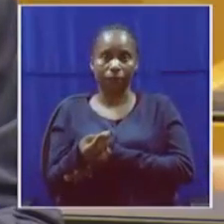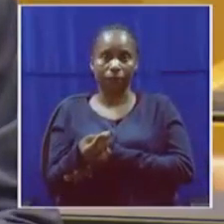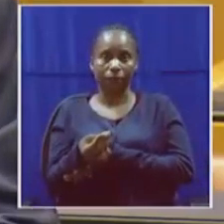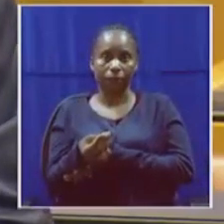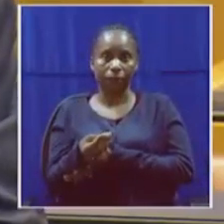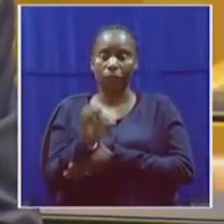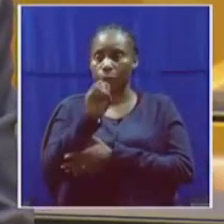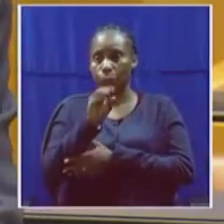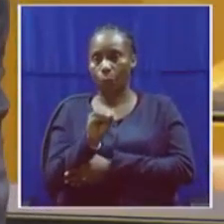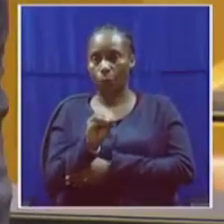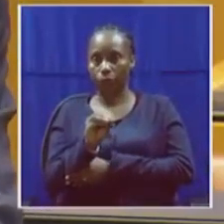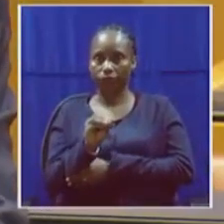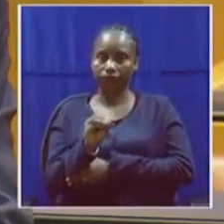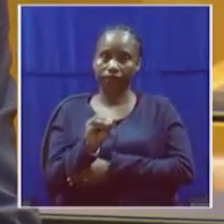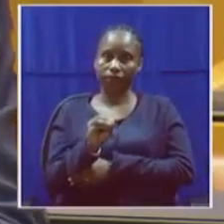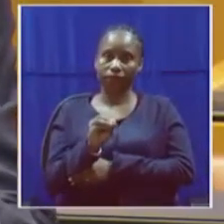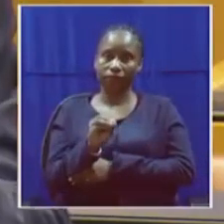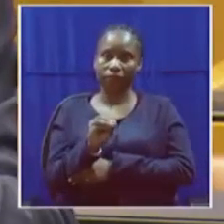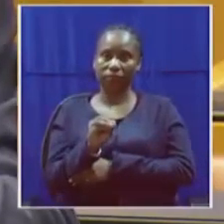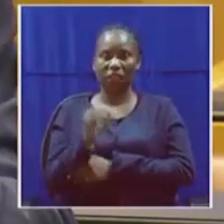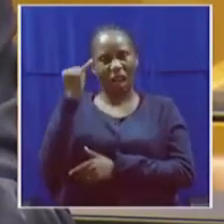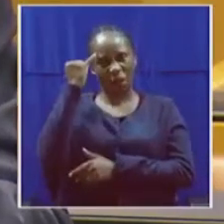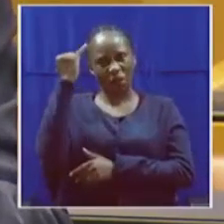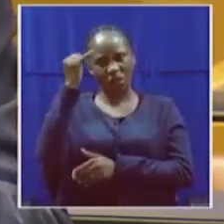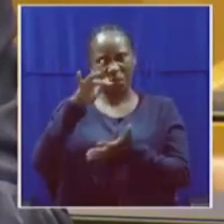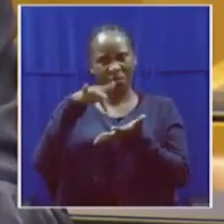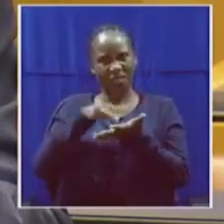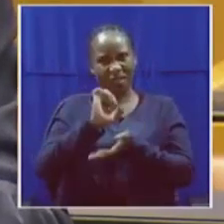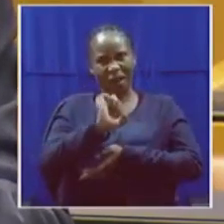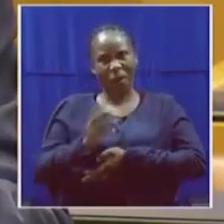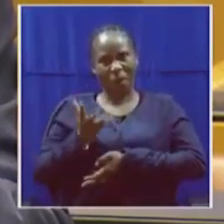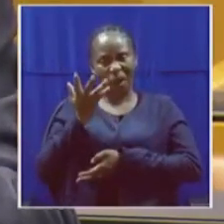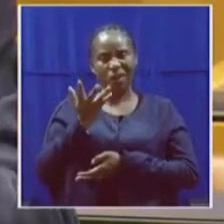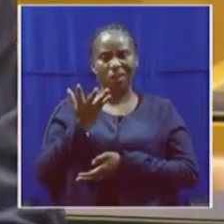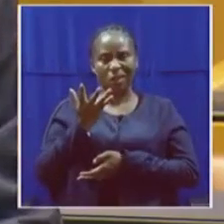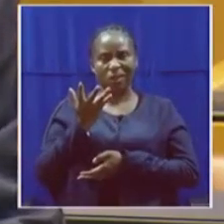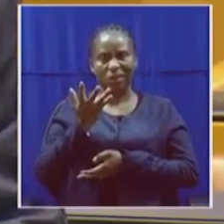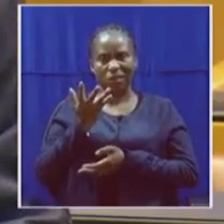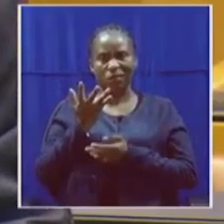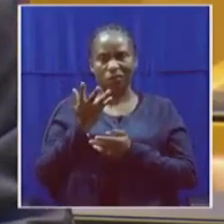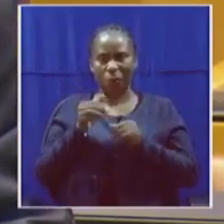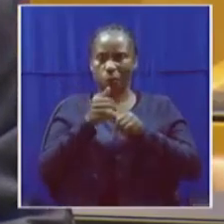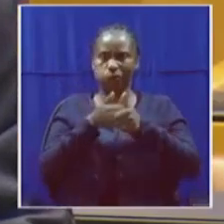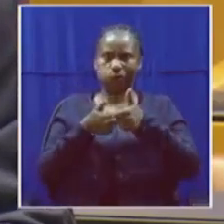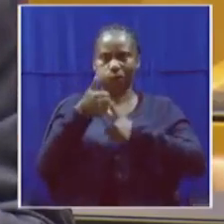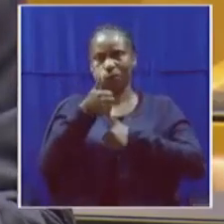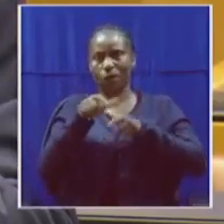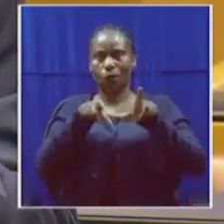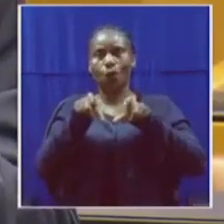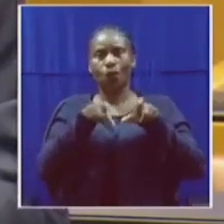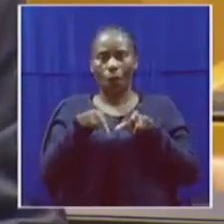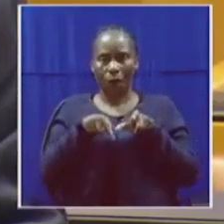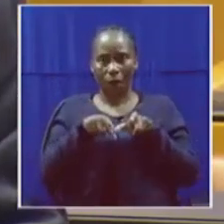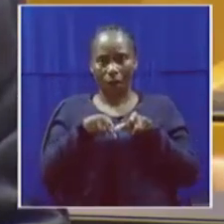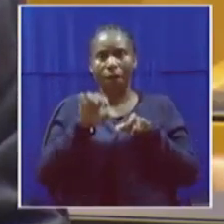And so if you want your ideological position to govern, you first have to